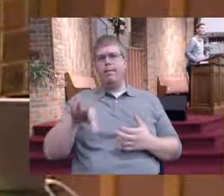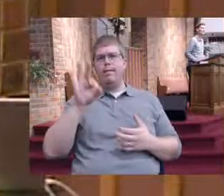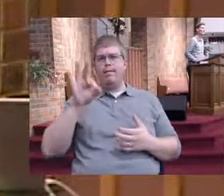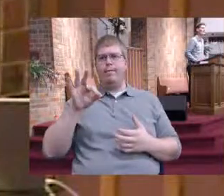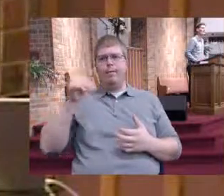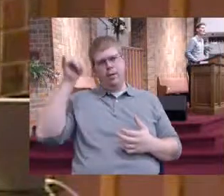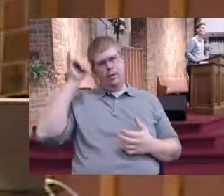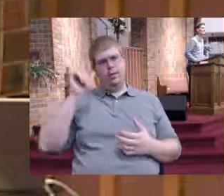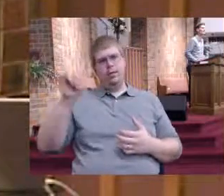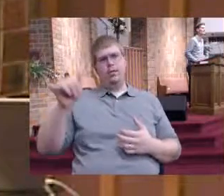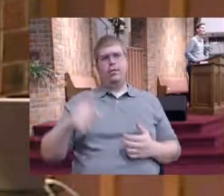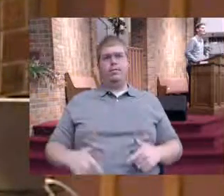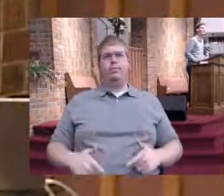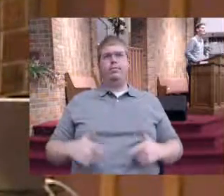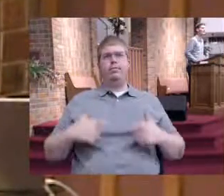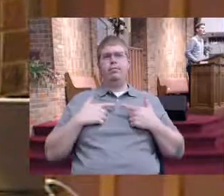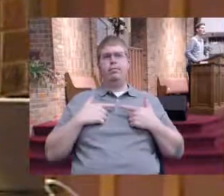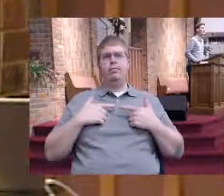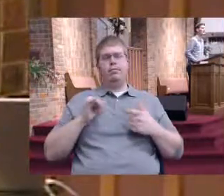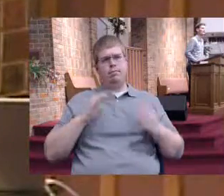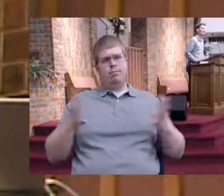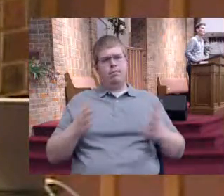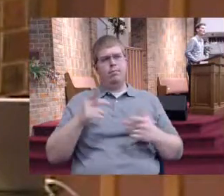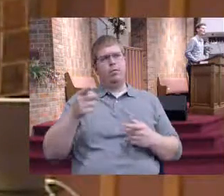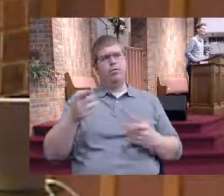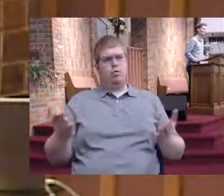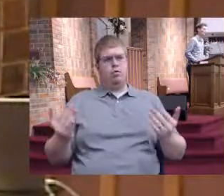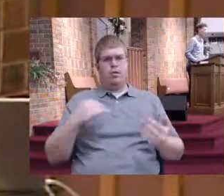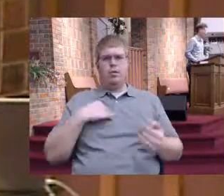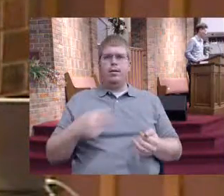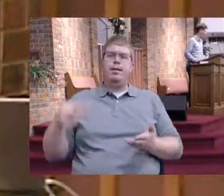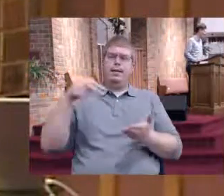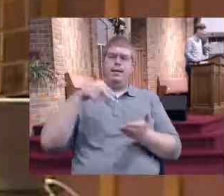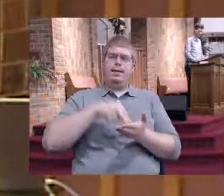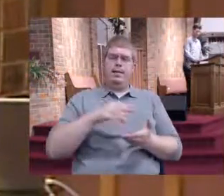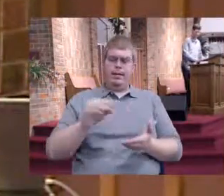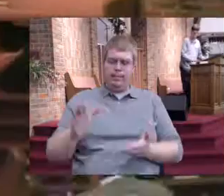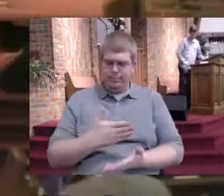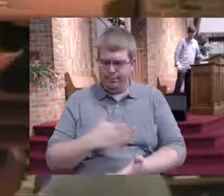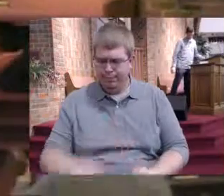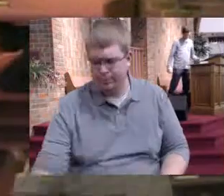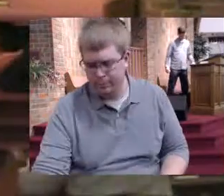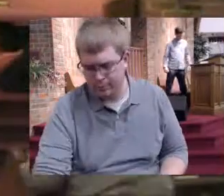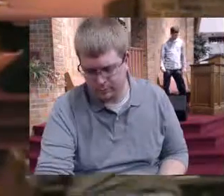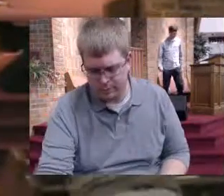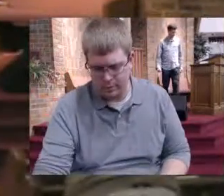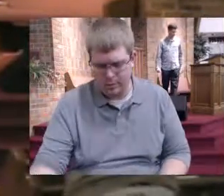encourage you to come up as we stand and as we sing.